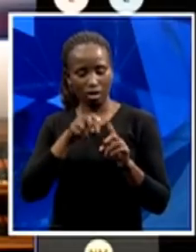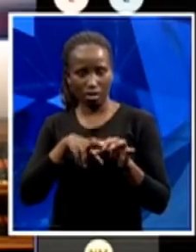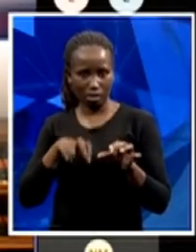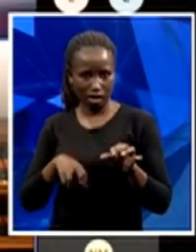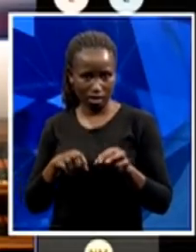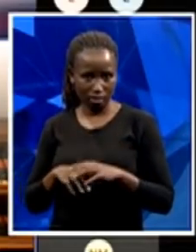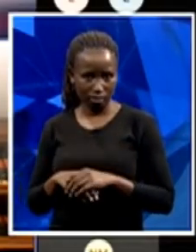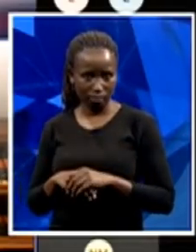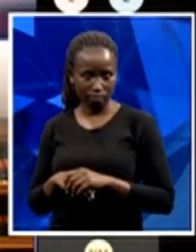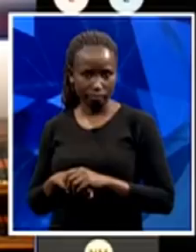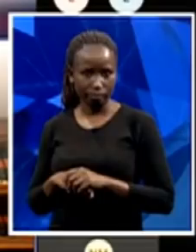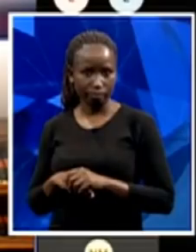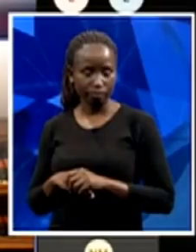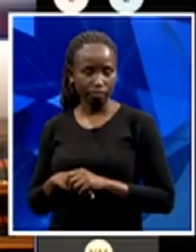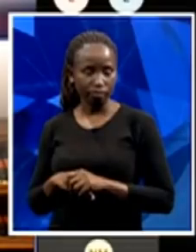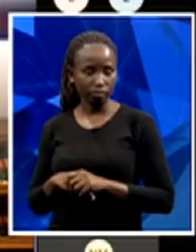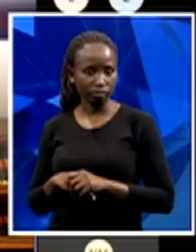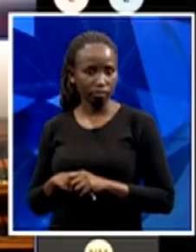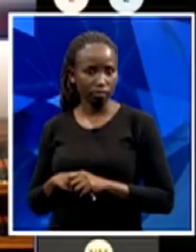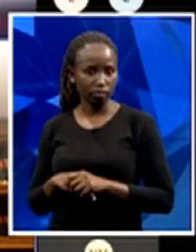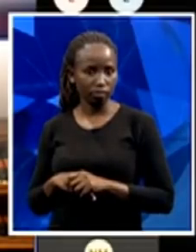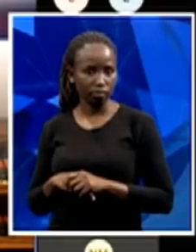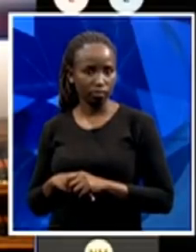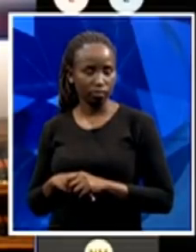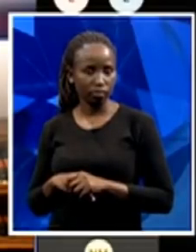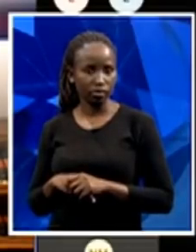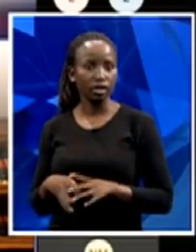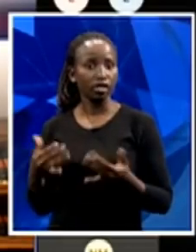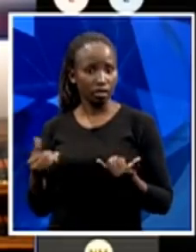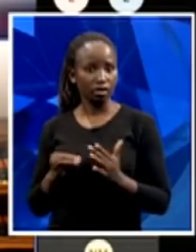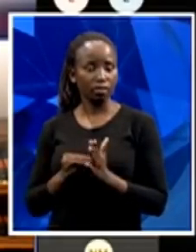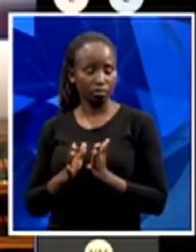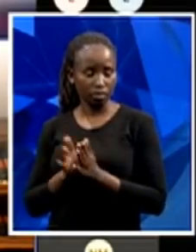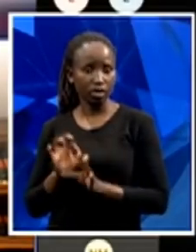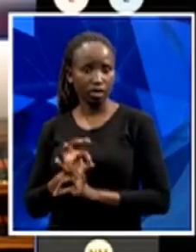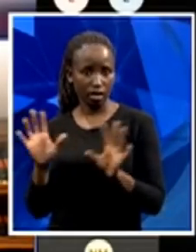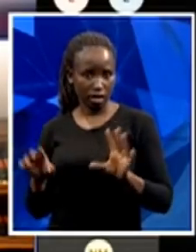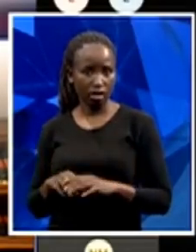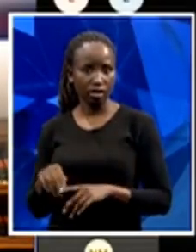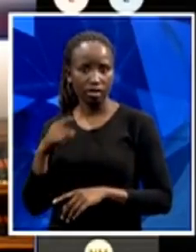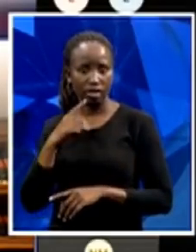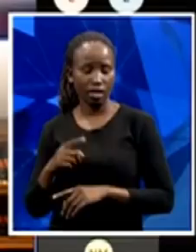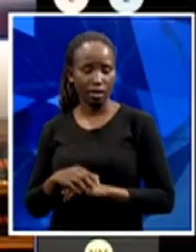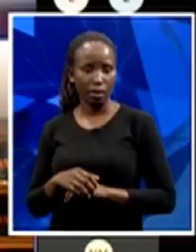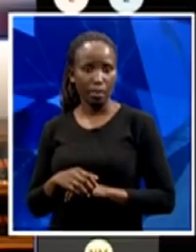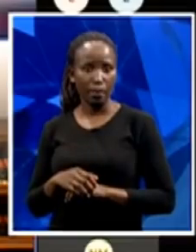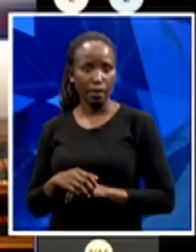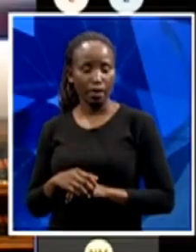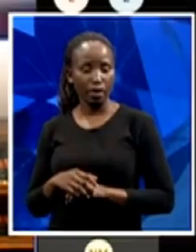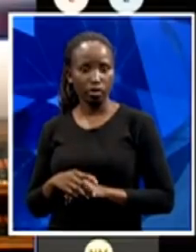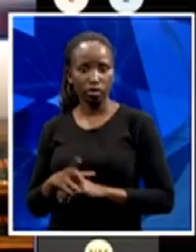relief. And it's clear from a perusal of the relief that is being sought, while there's some commonality in terms of the challenge to